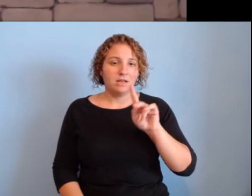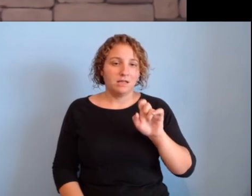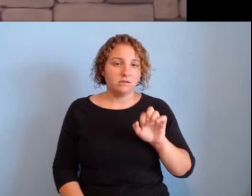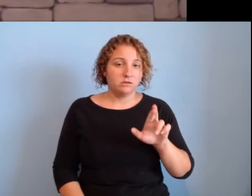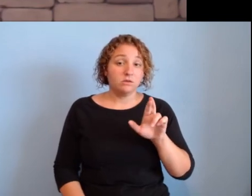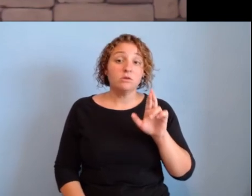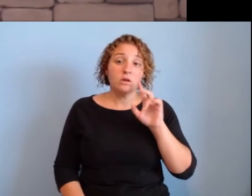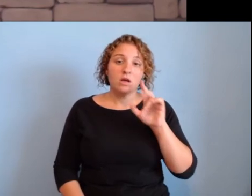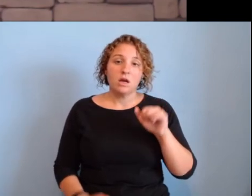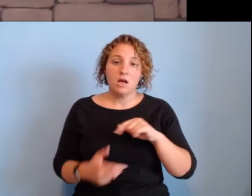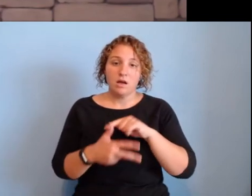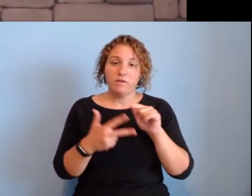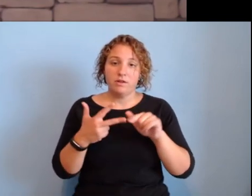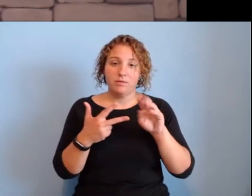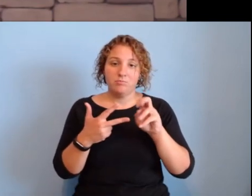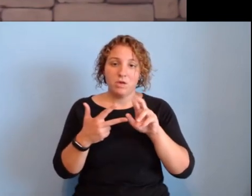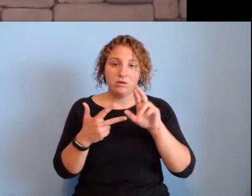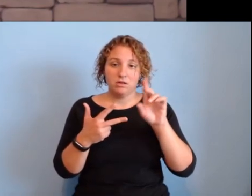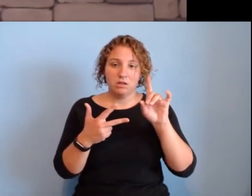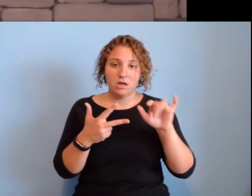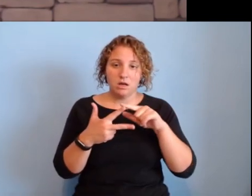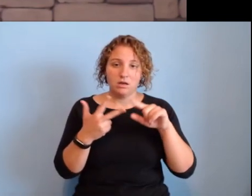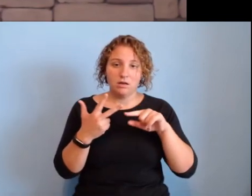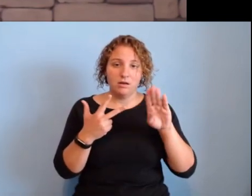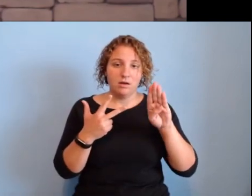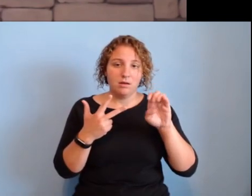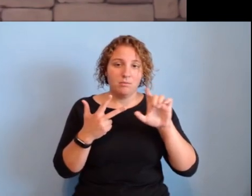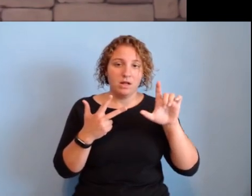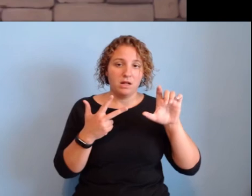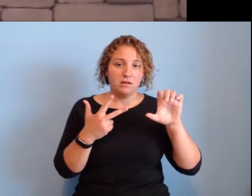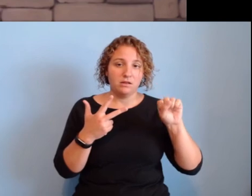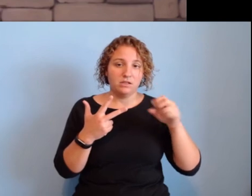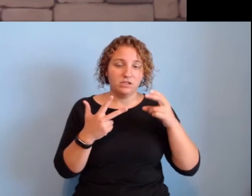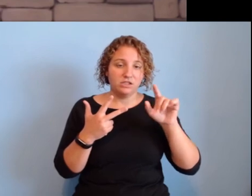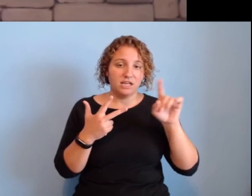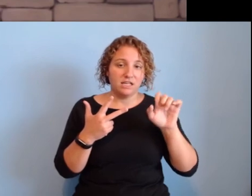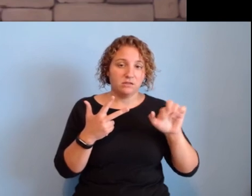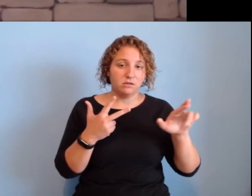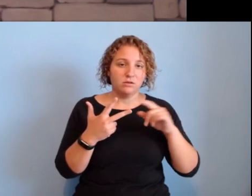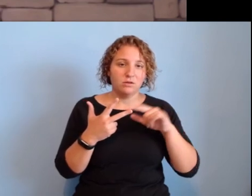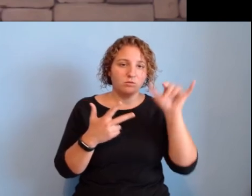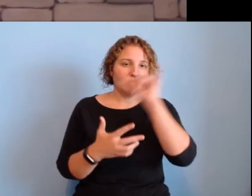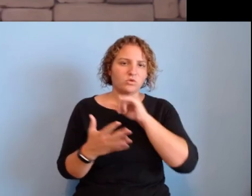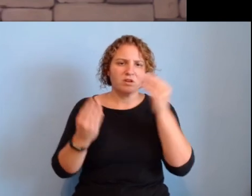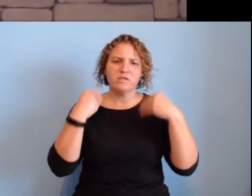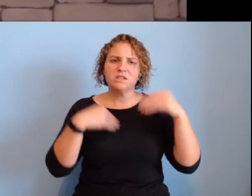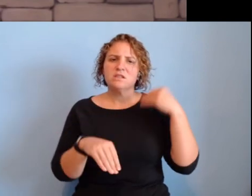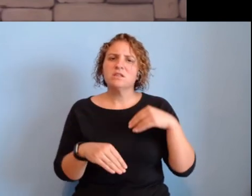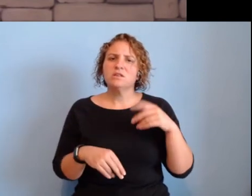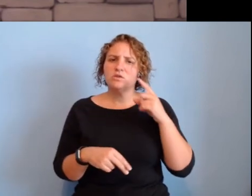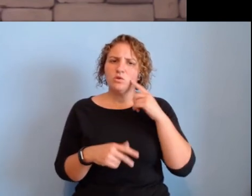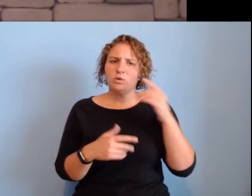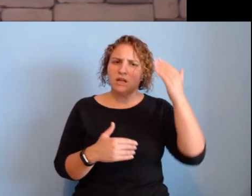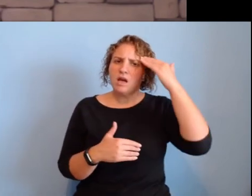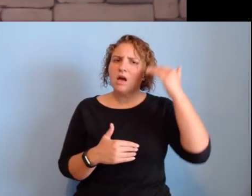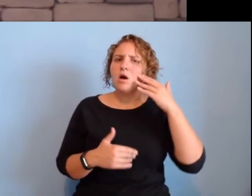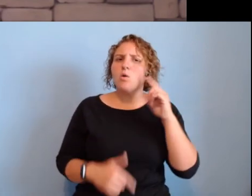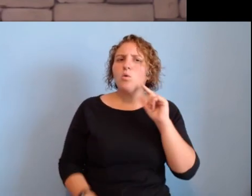have Nebuchadnezzar, even Merodach, we have Belshazzar who has the drunken feast. So he's the head of gold,